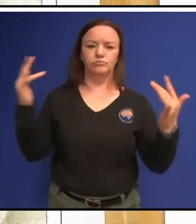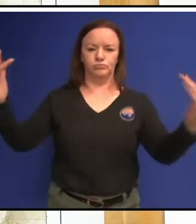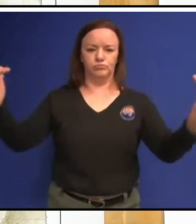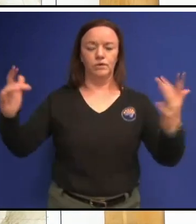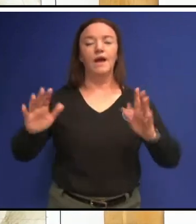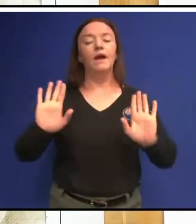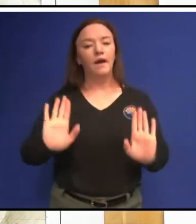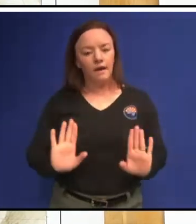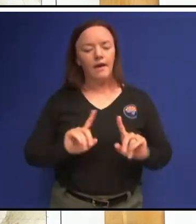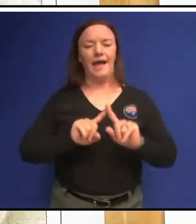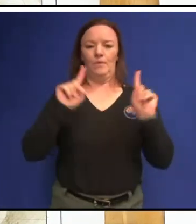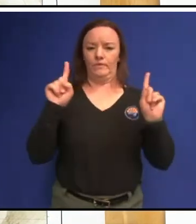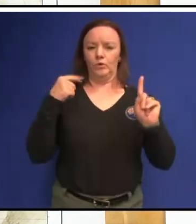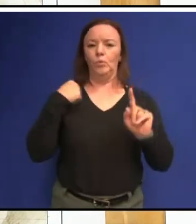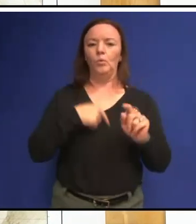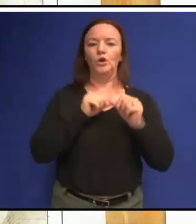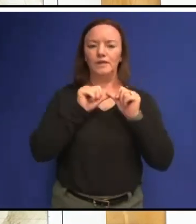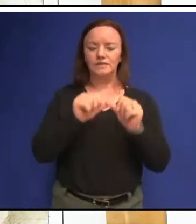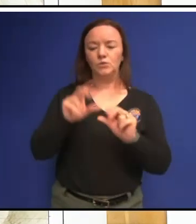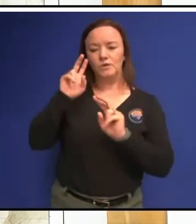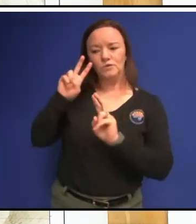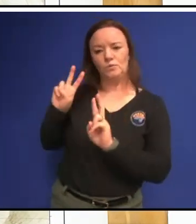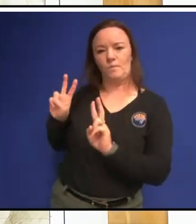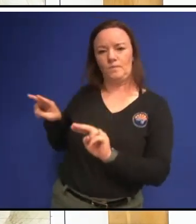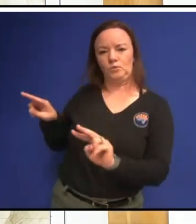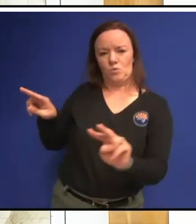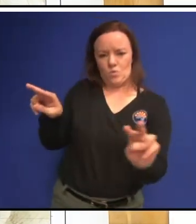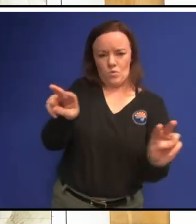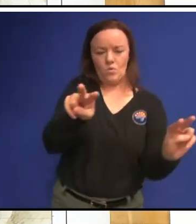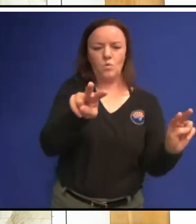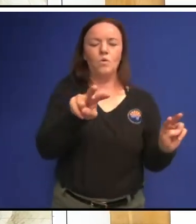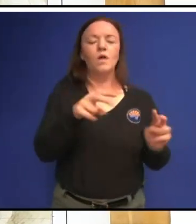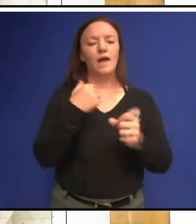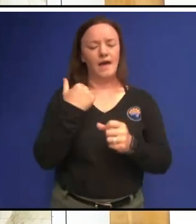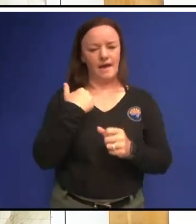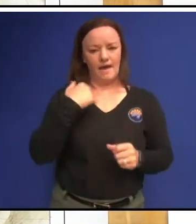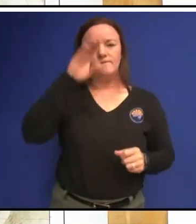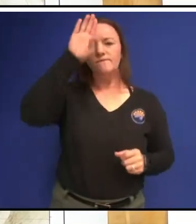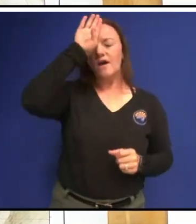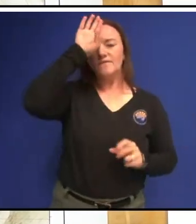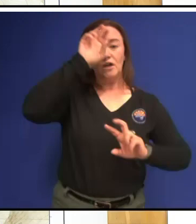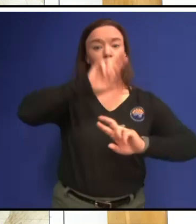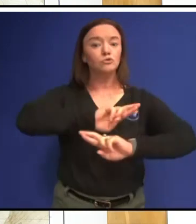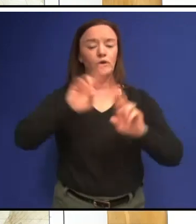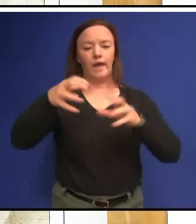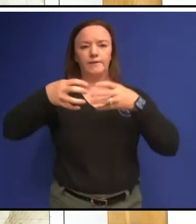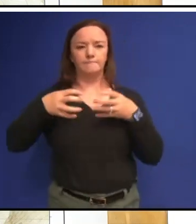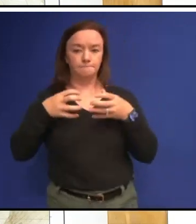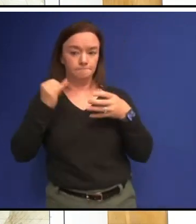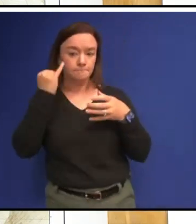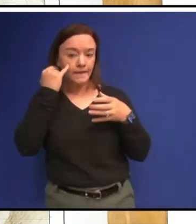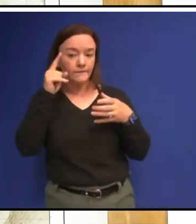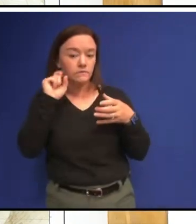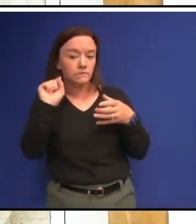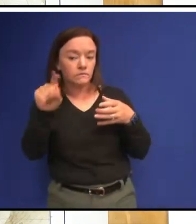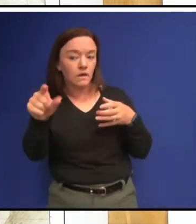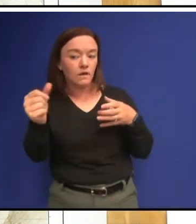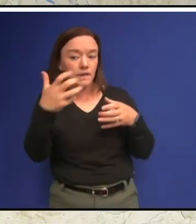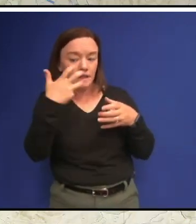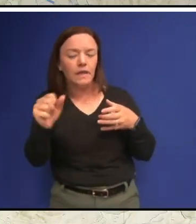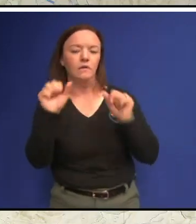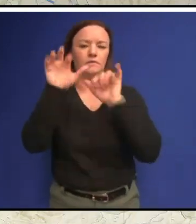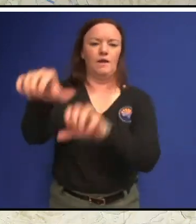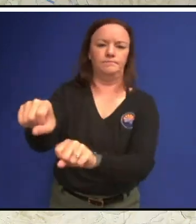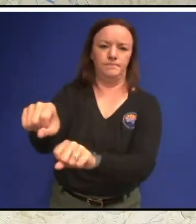that we're taking is we're continuing to patrol this and monitor it, and we have resources identified to prepare to respond if there's an area that shows heat, and that's consistent